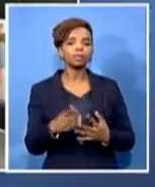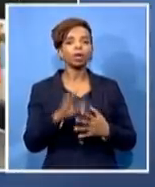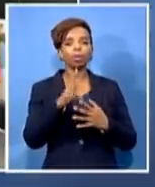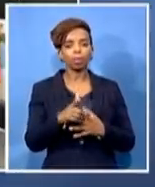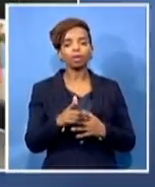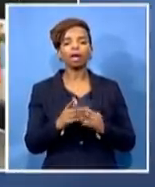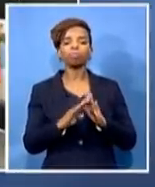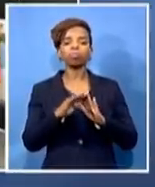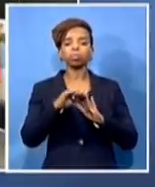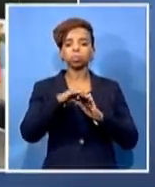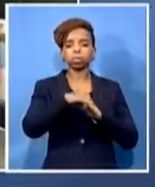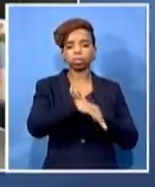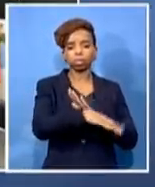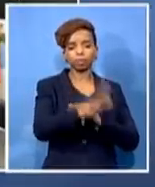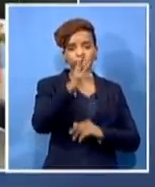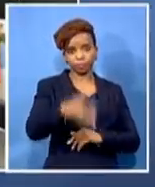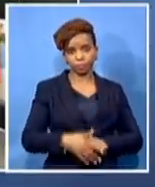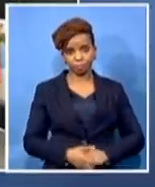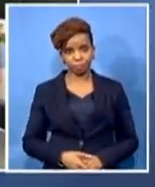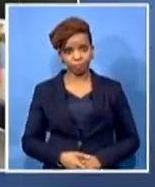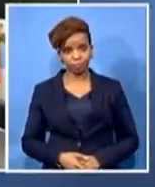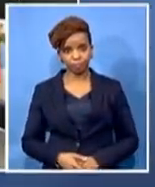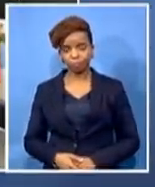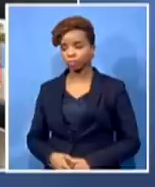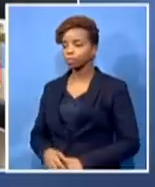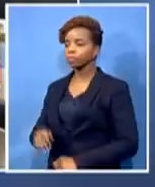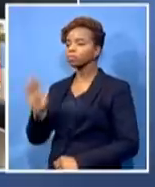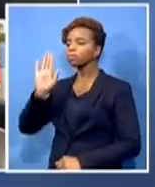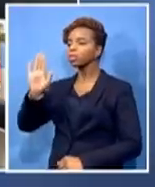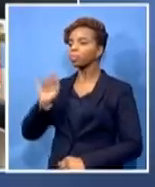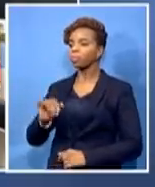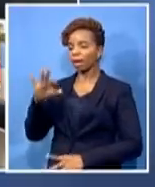your analysis of former President Jacob Zuma's letter?